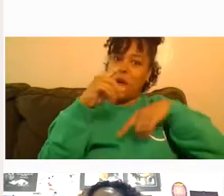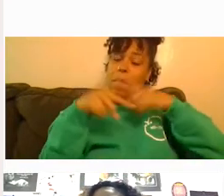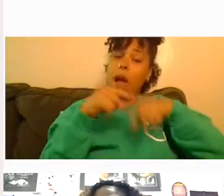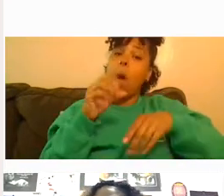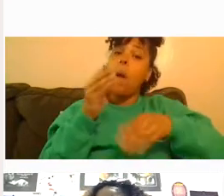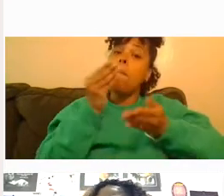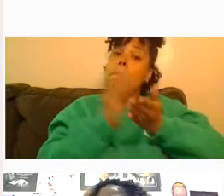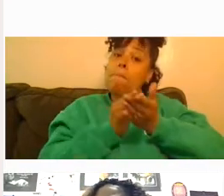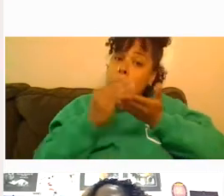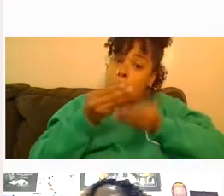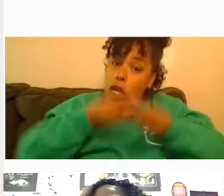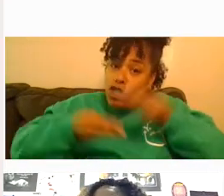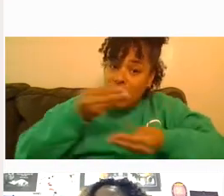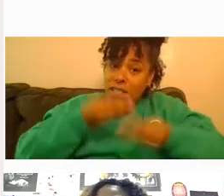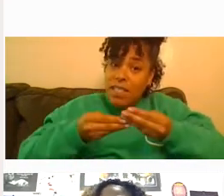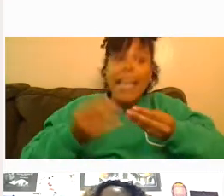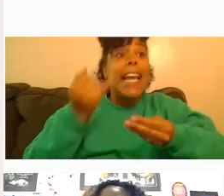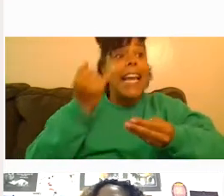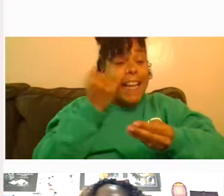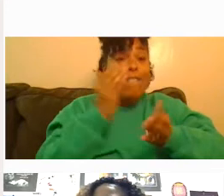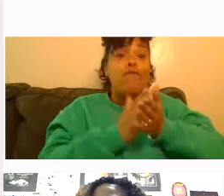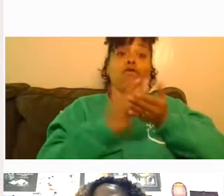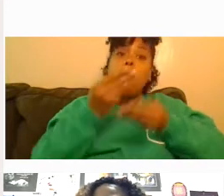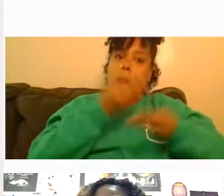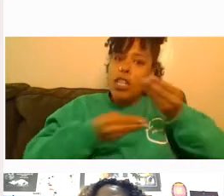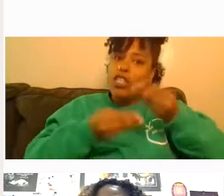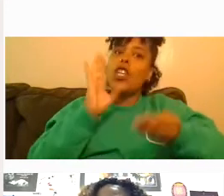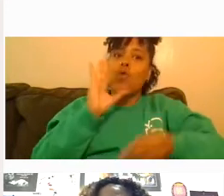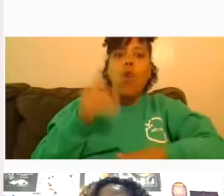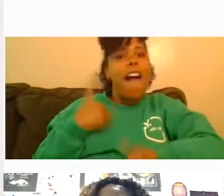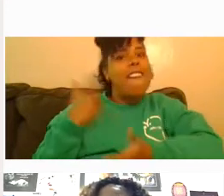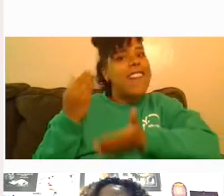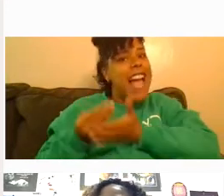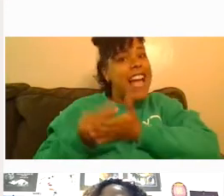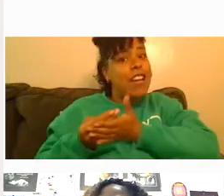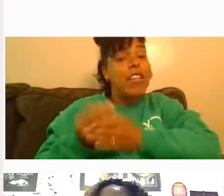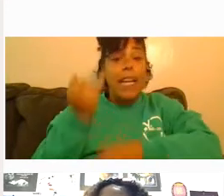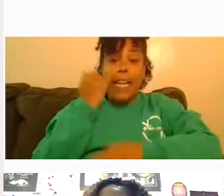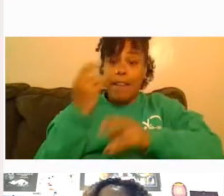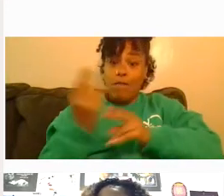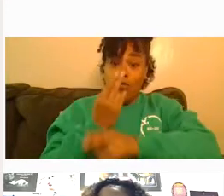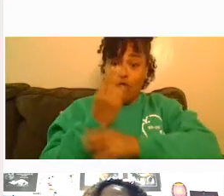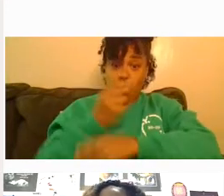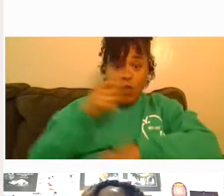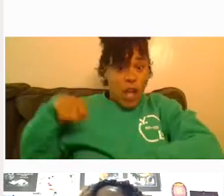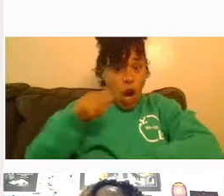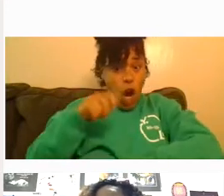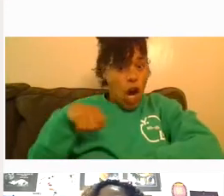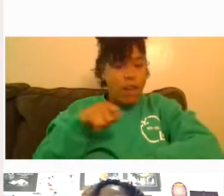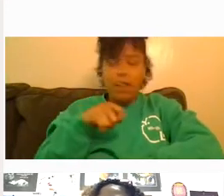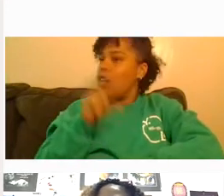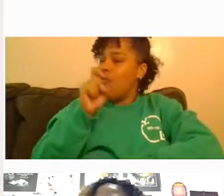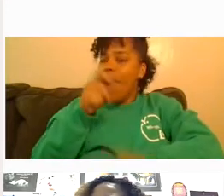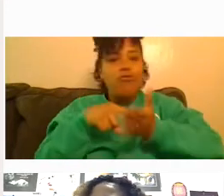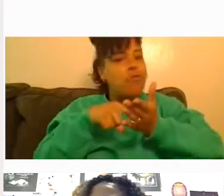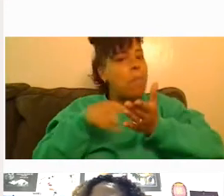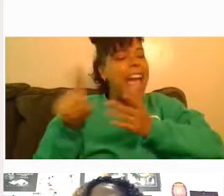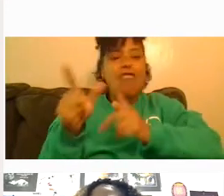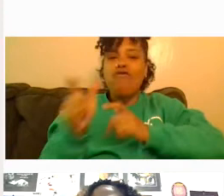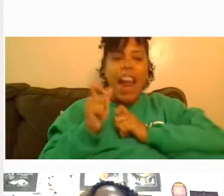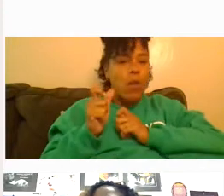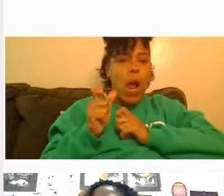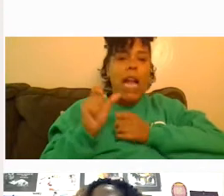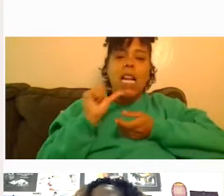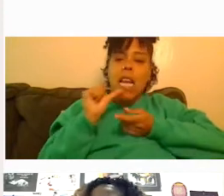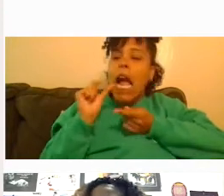available. If you do use the debit card or the credit card for convenience, you need to pay that off right away so that you don't